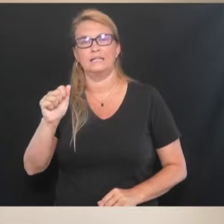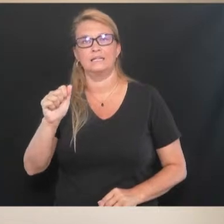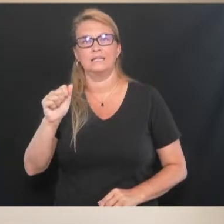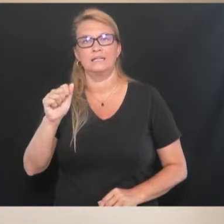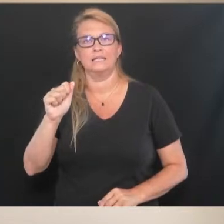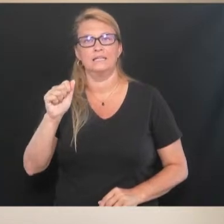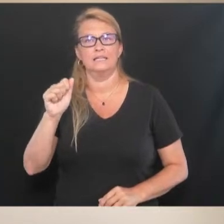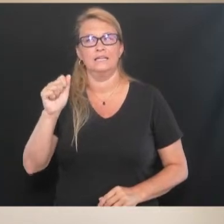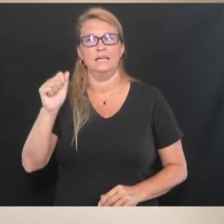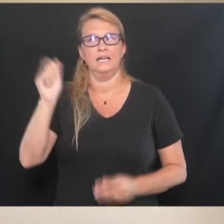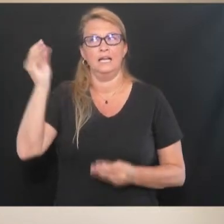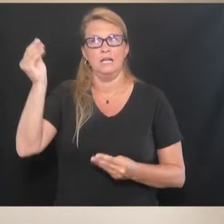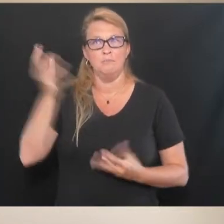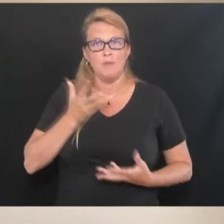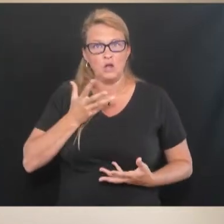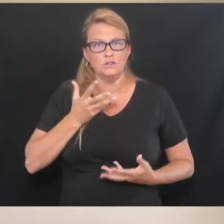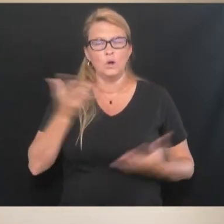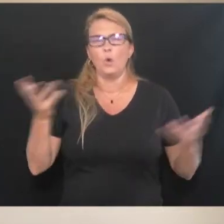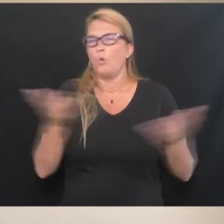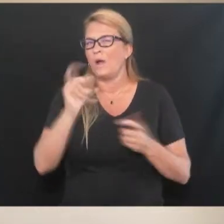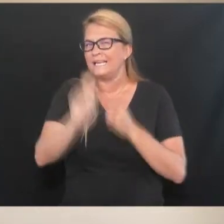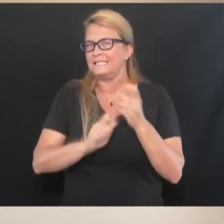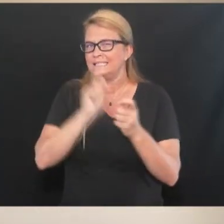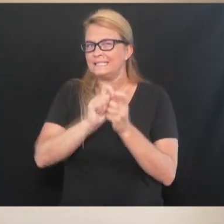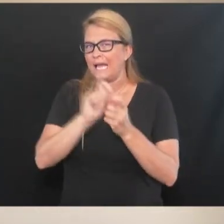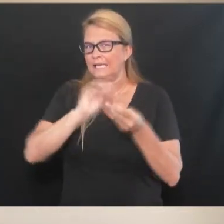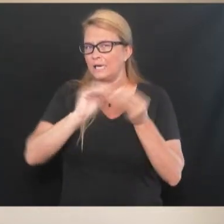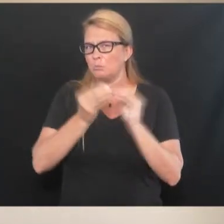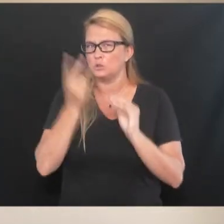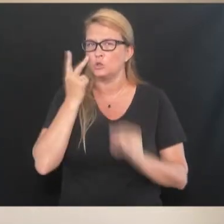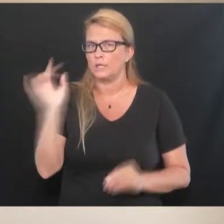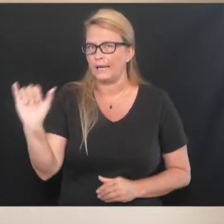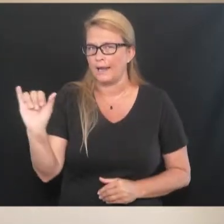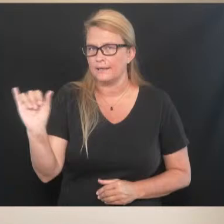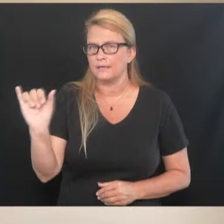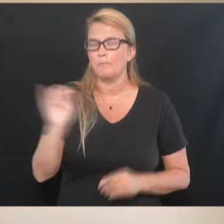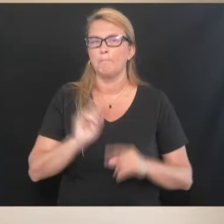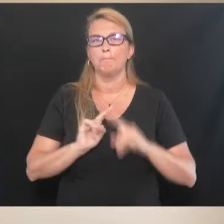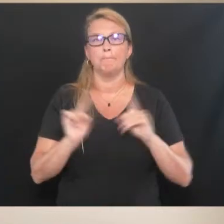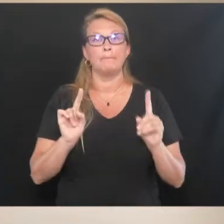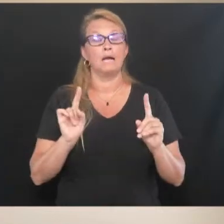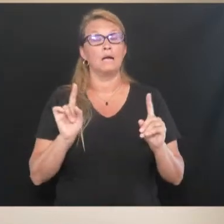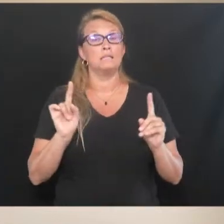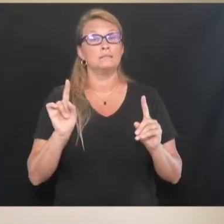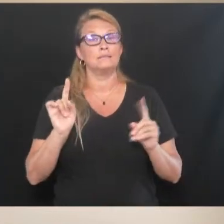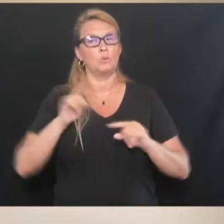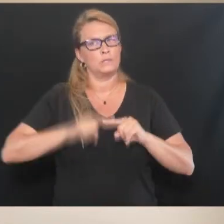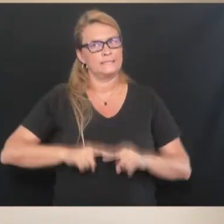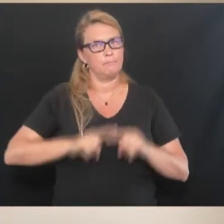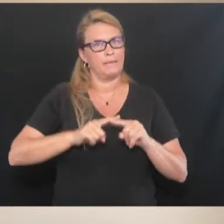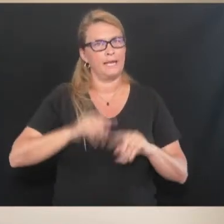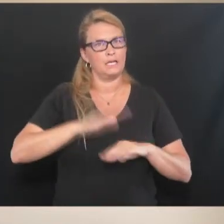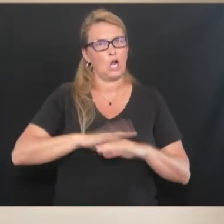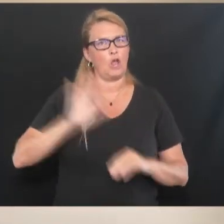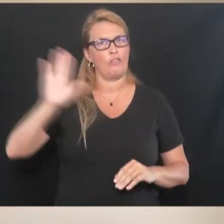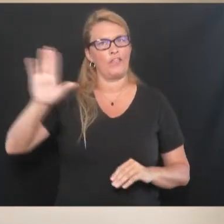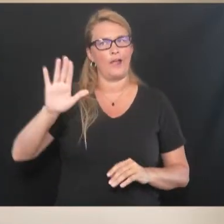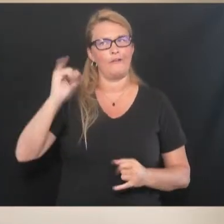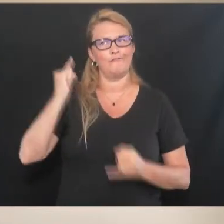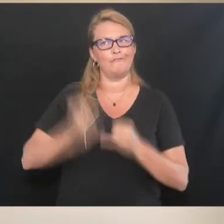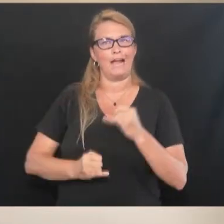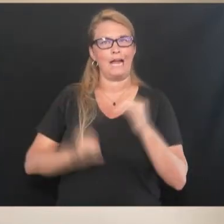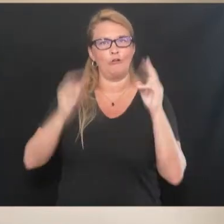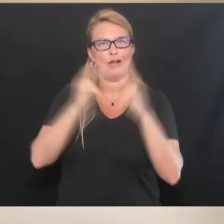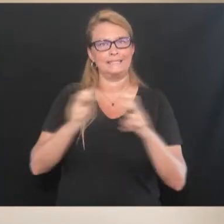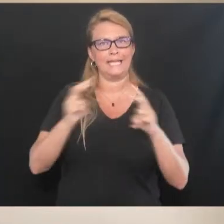what those potential numbers could look like, but it's all going to depend on that final assessment that